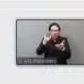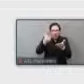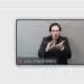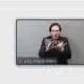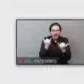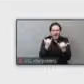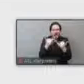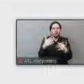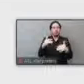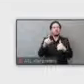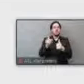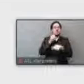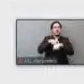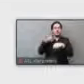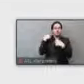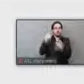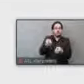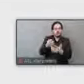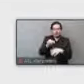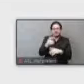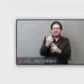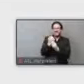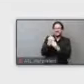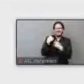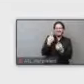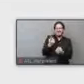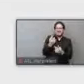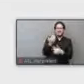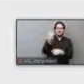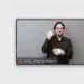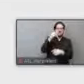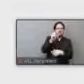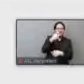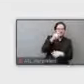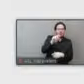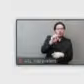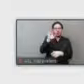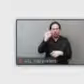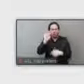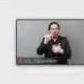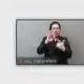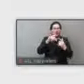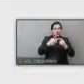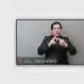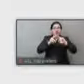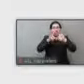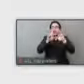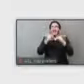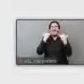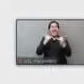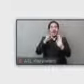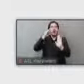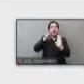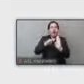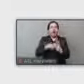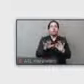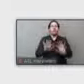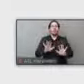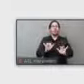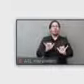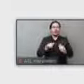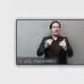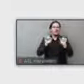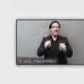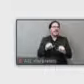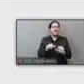of September, first week of October. Our healthcare professionals are getting a much needed rest. Some are taking vacations. And finally, we're seeing